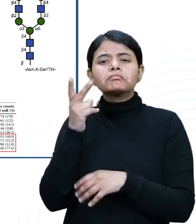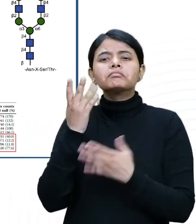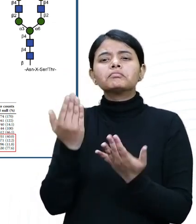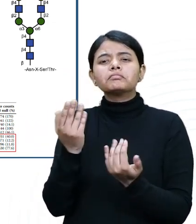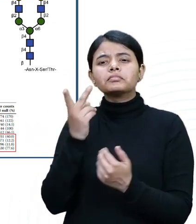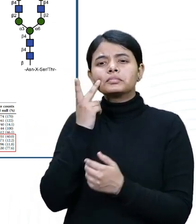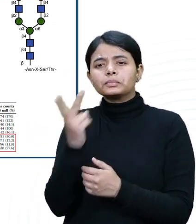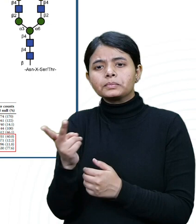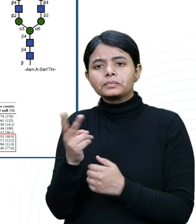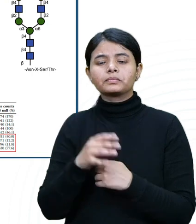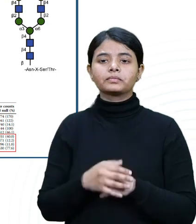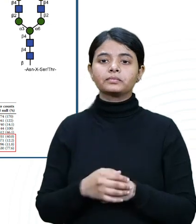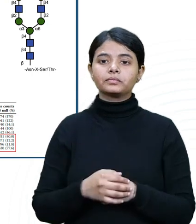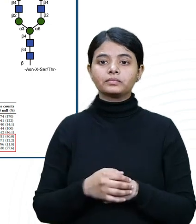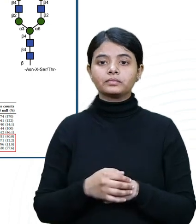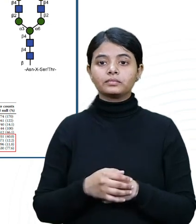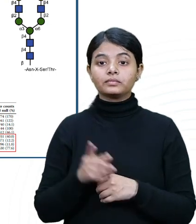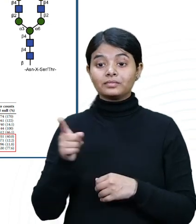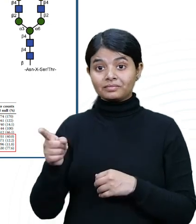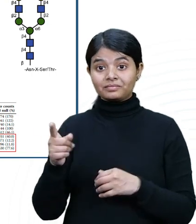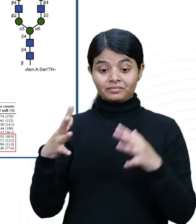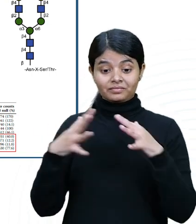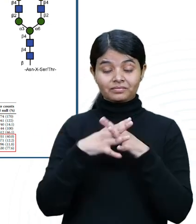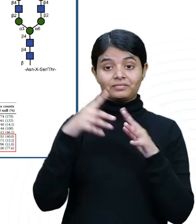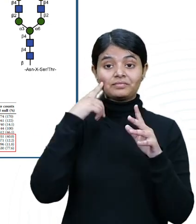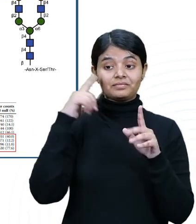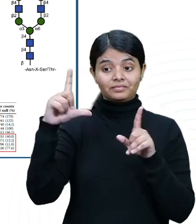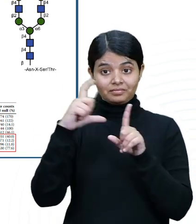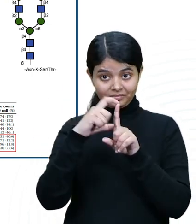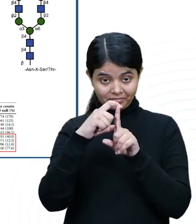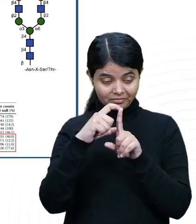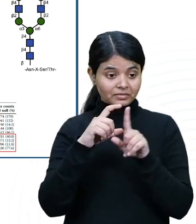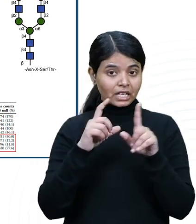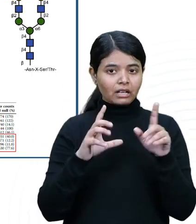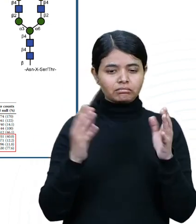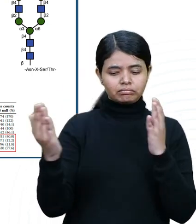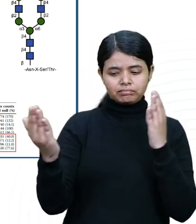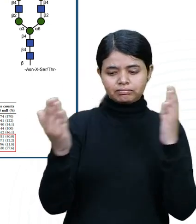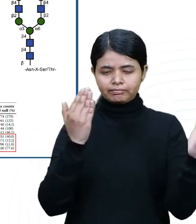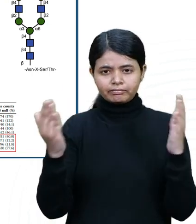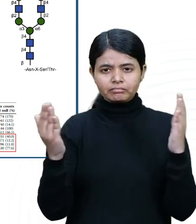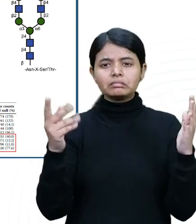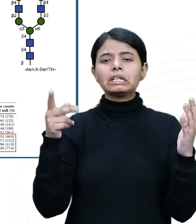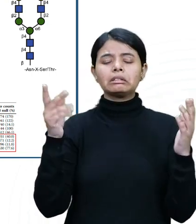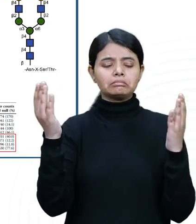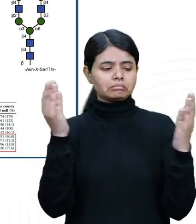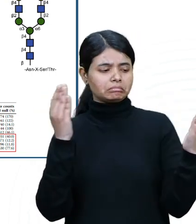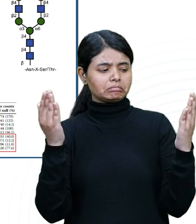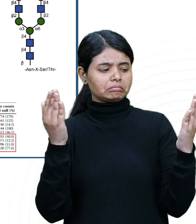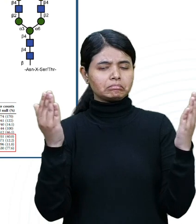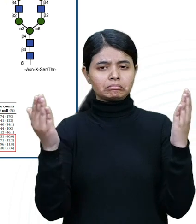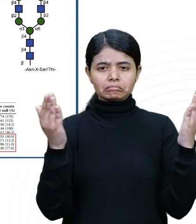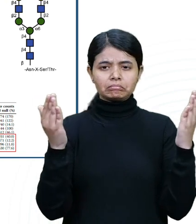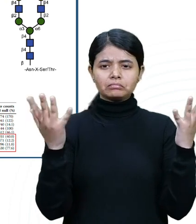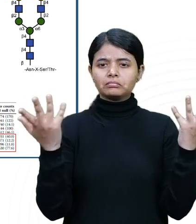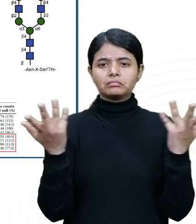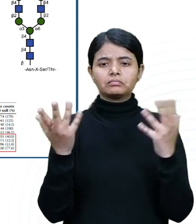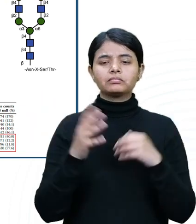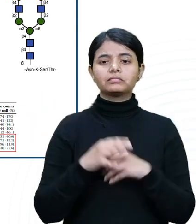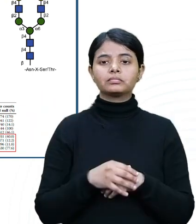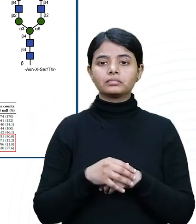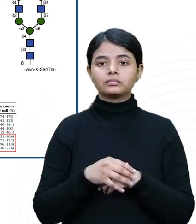loss means less of polylactic repeats, and that is what we had confirmed earlier with the Western blot.